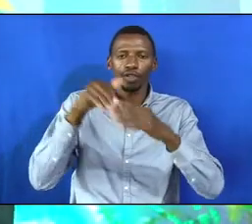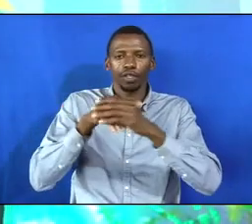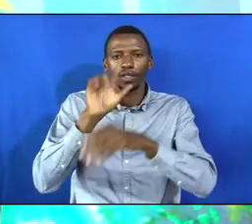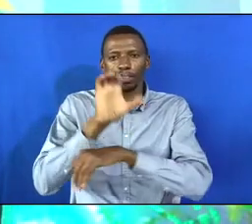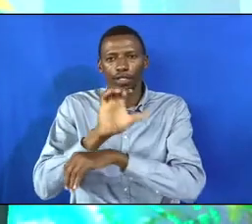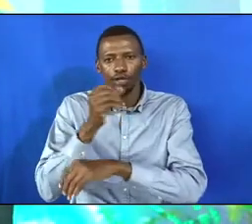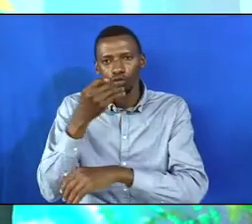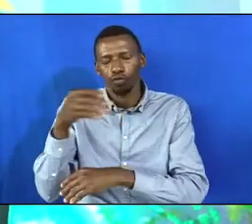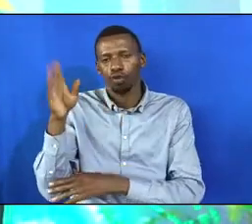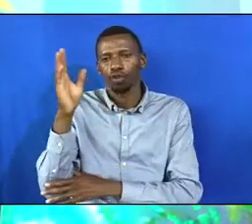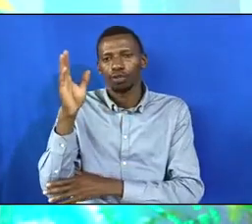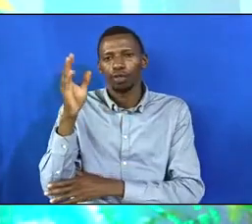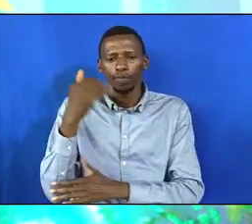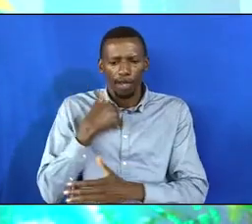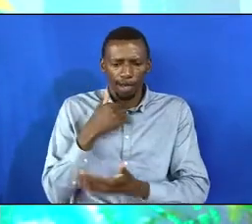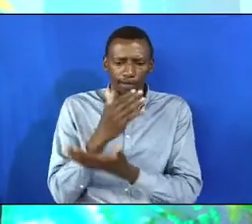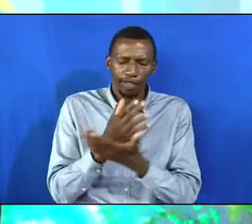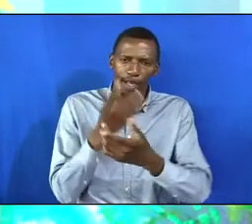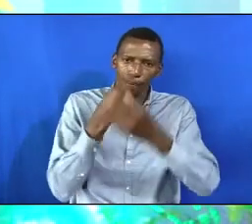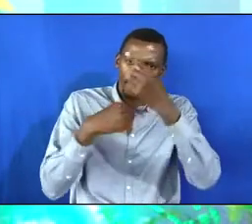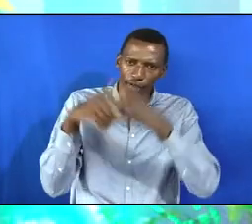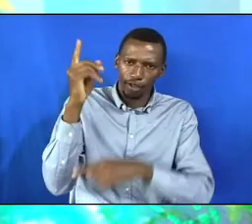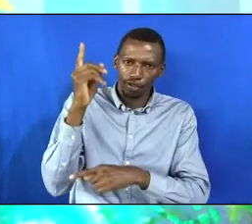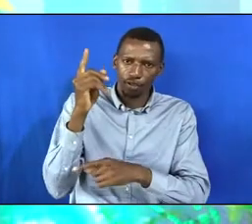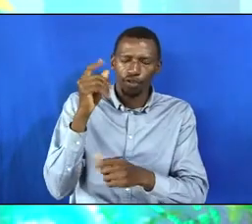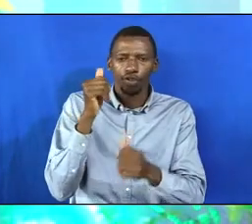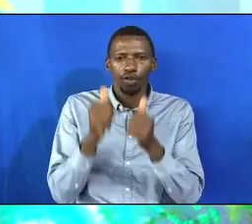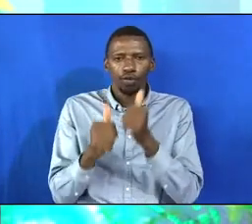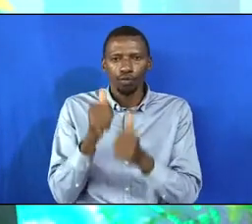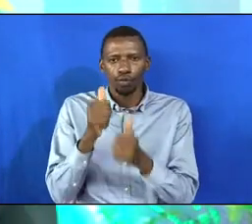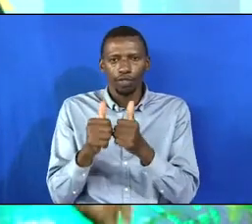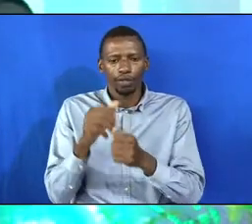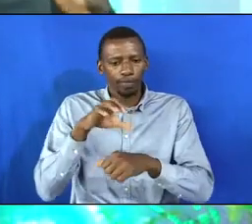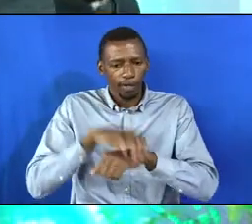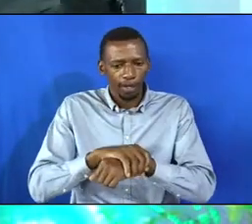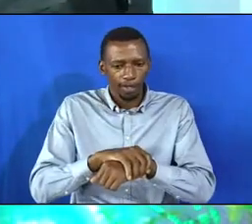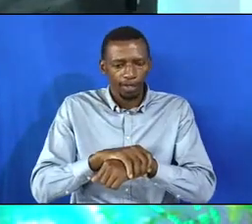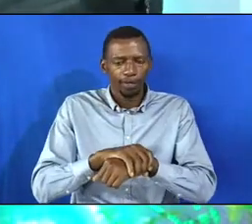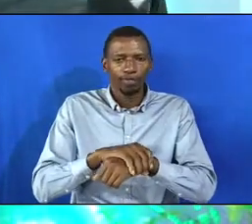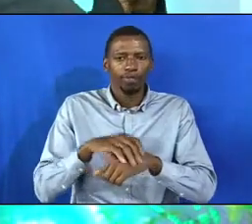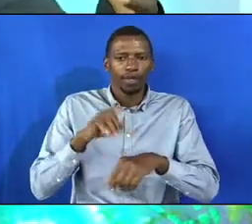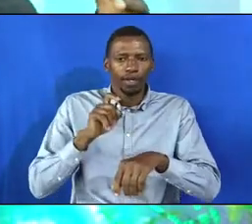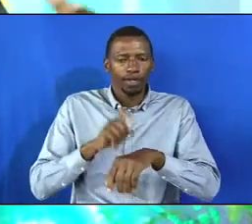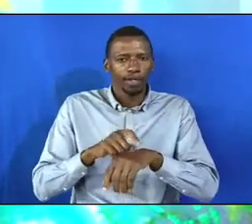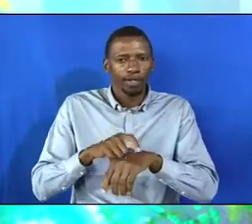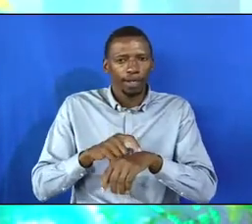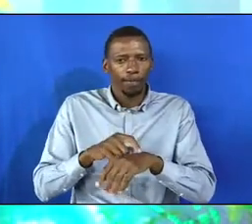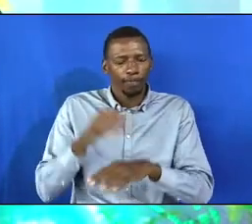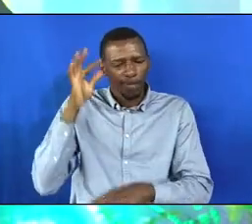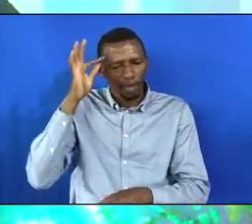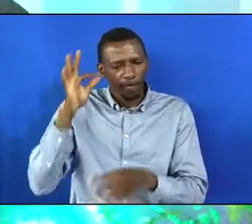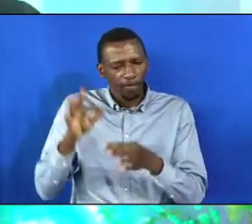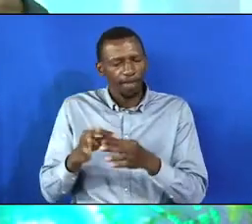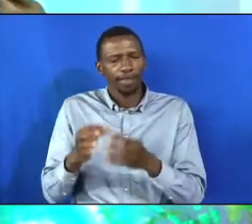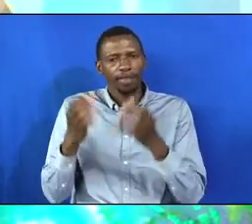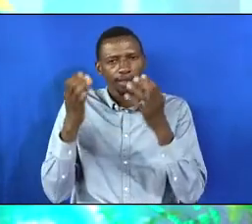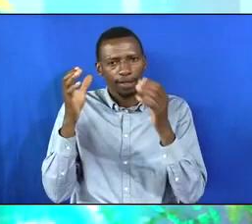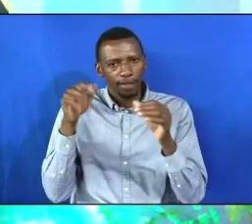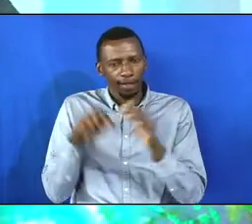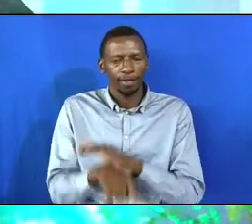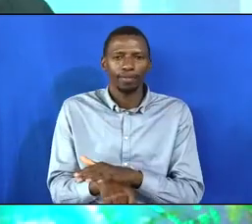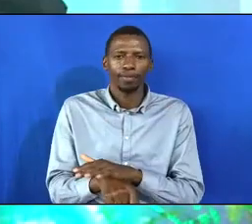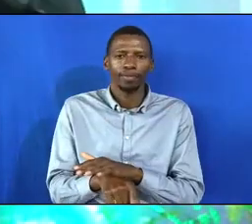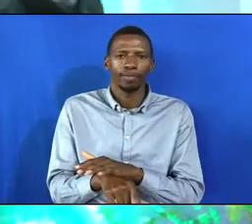those victories that are gained in the audience chamber with God when earnest, agonizing faith lays